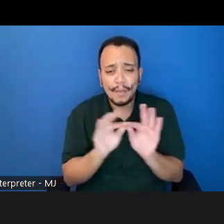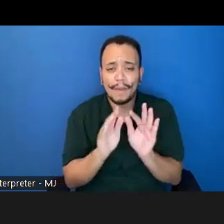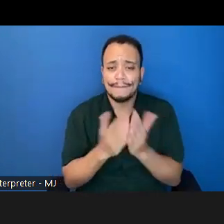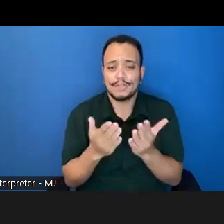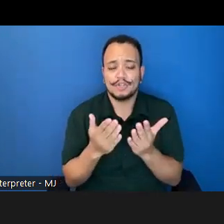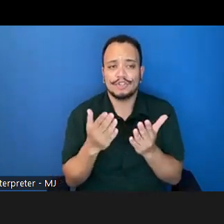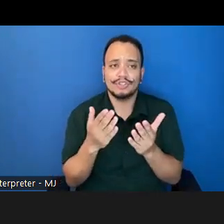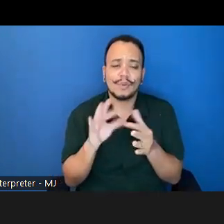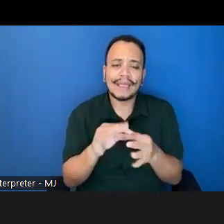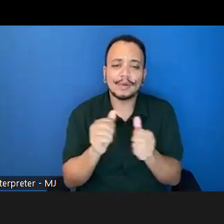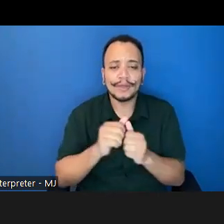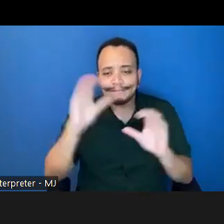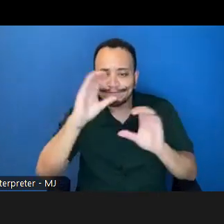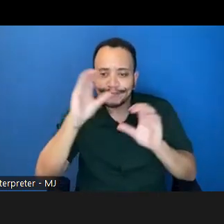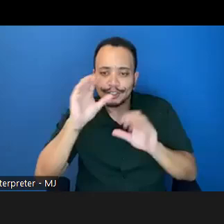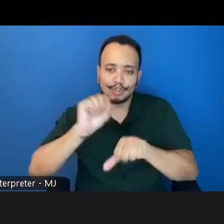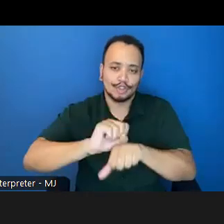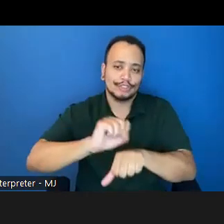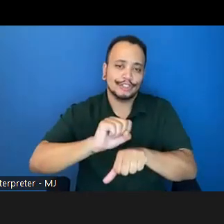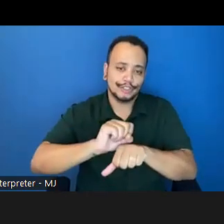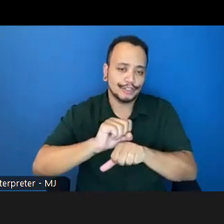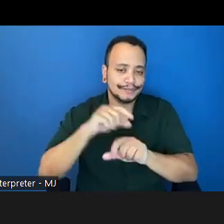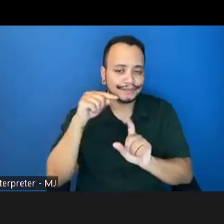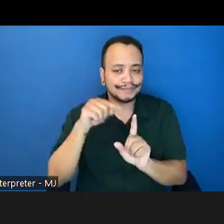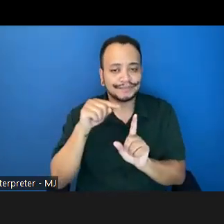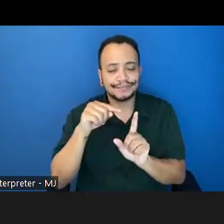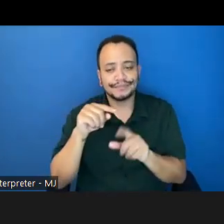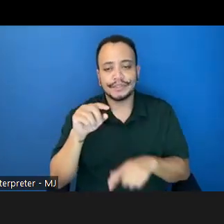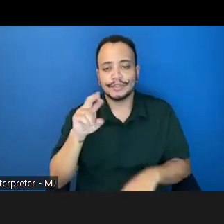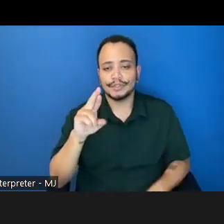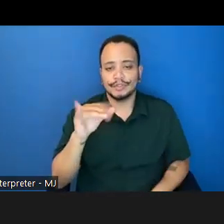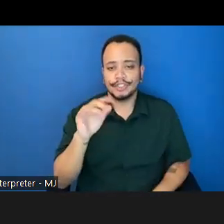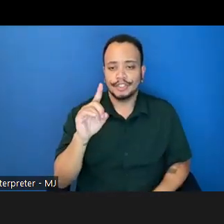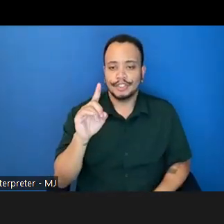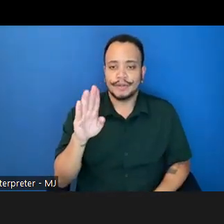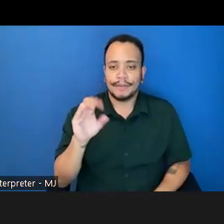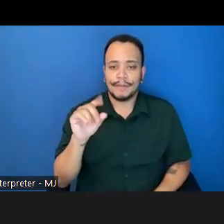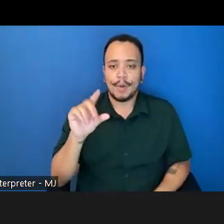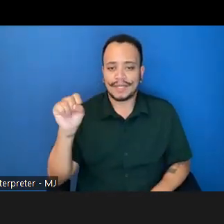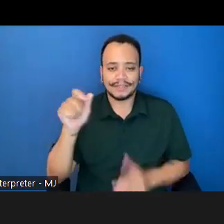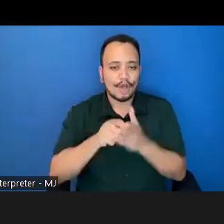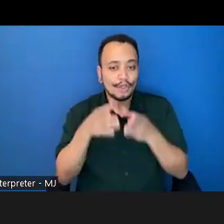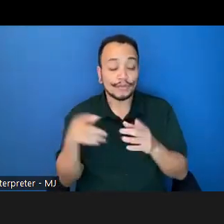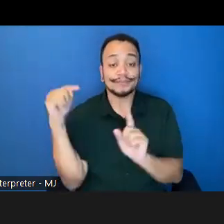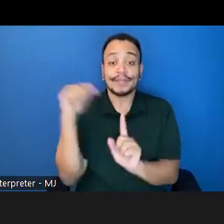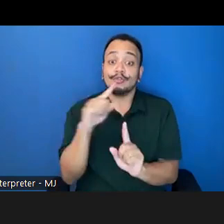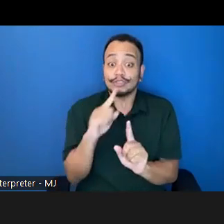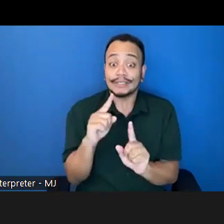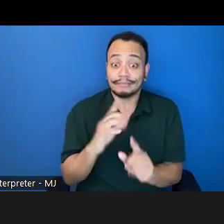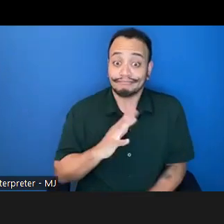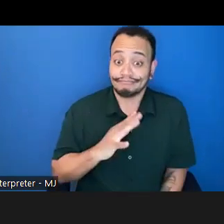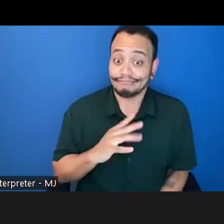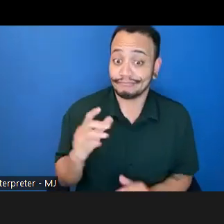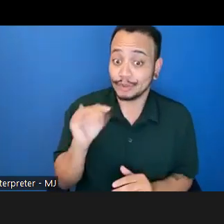field. Um, so this is a great tool because it is, as I said, easy to do